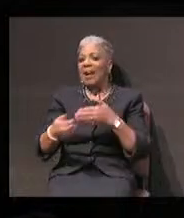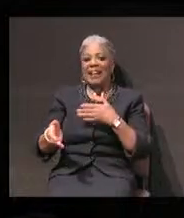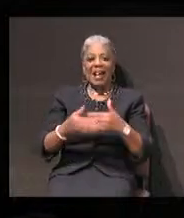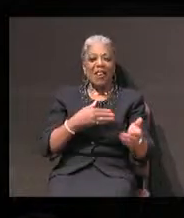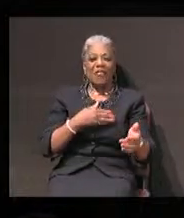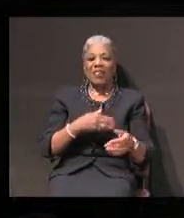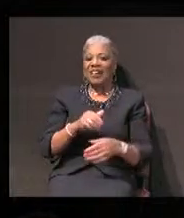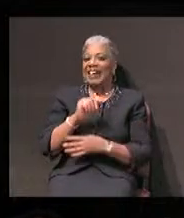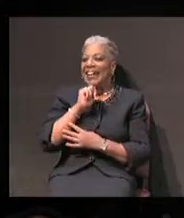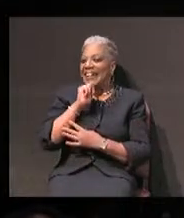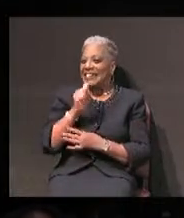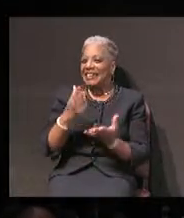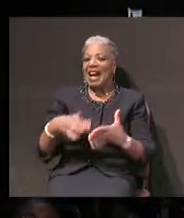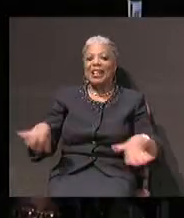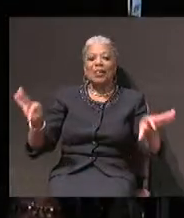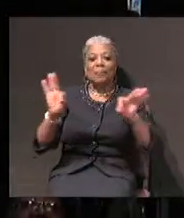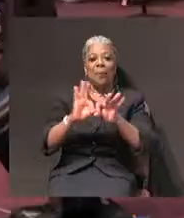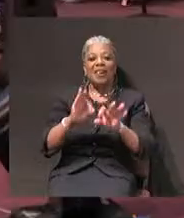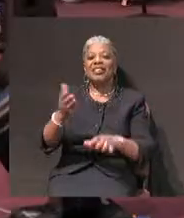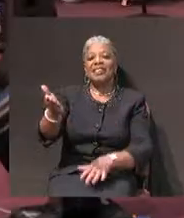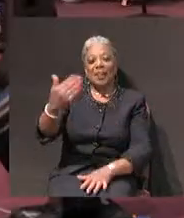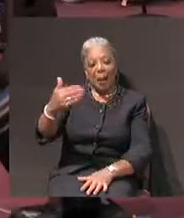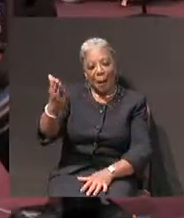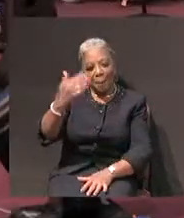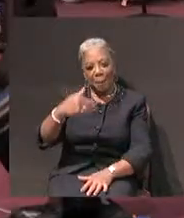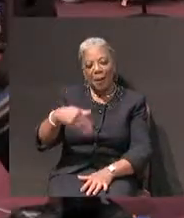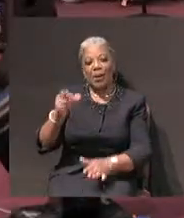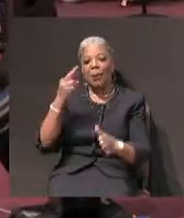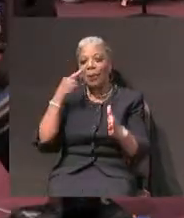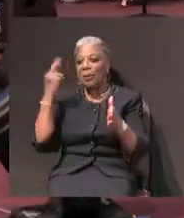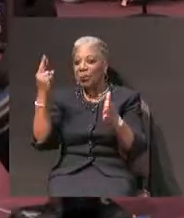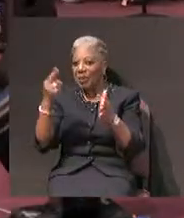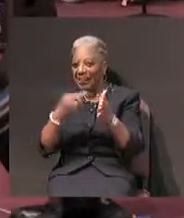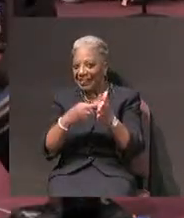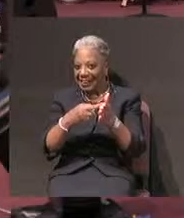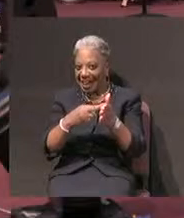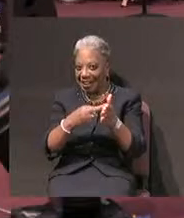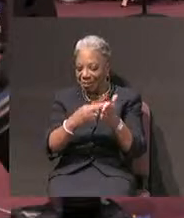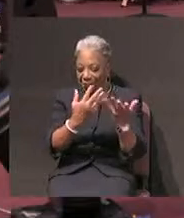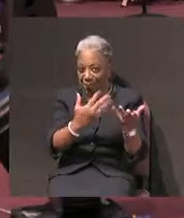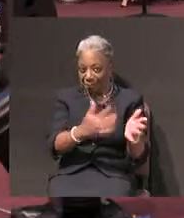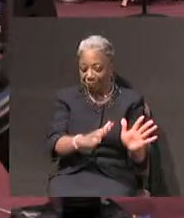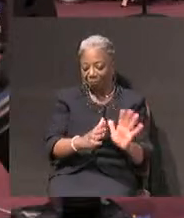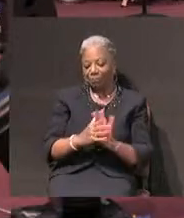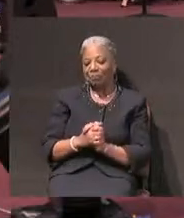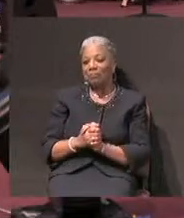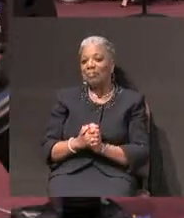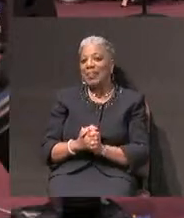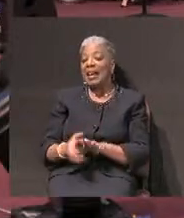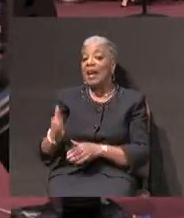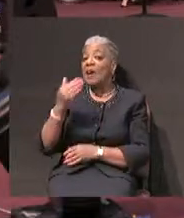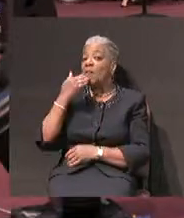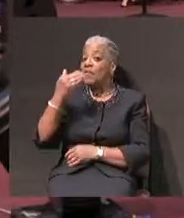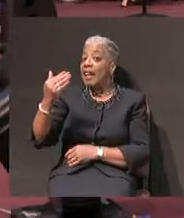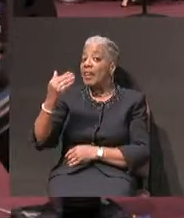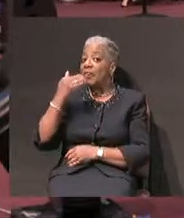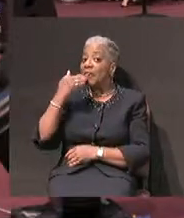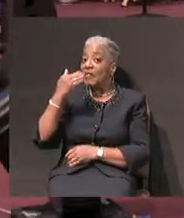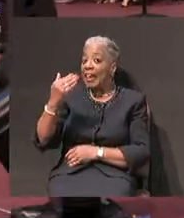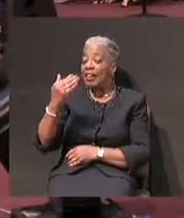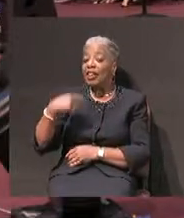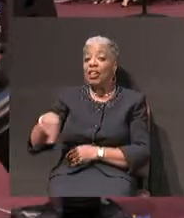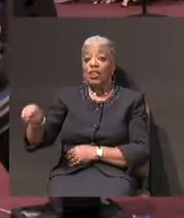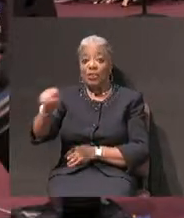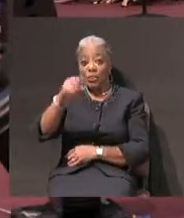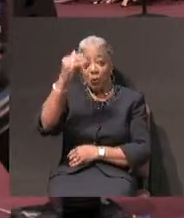ssclive.org to be a part. Okay? All right. All right. Thank you. Thank you so much. So before I wrap this up, you know what time it is?